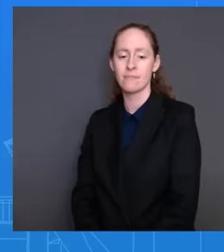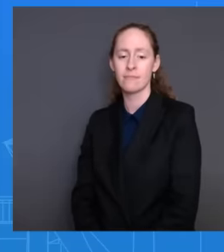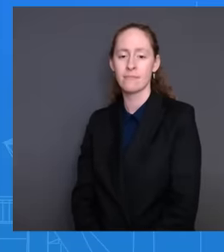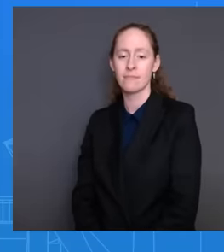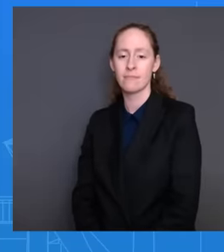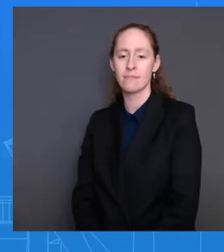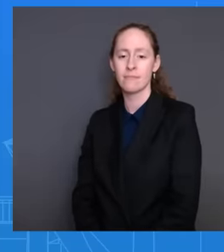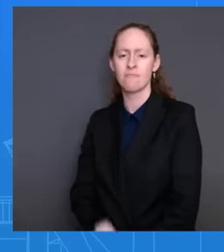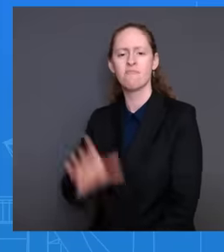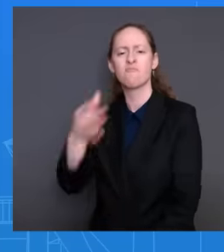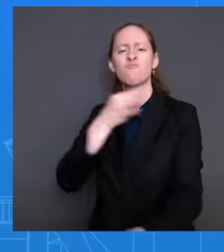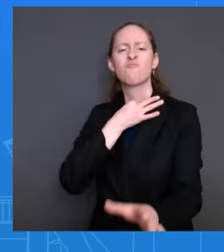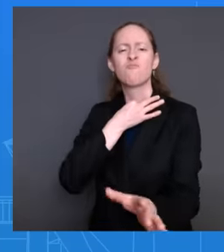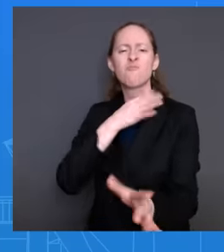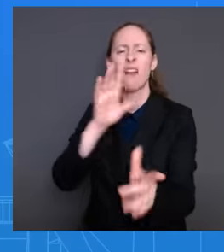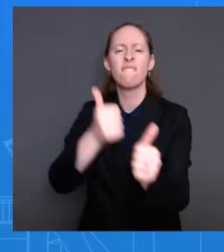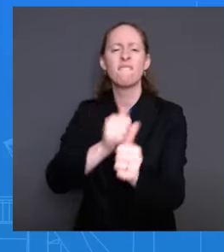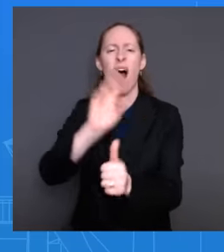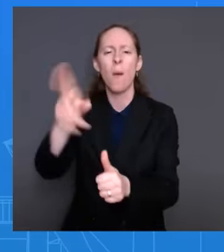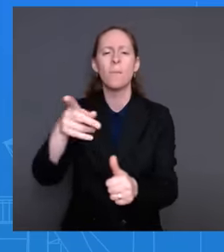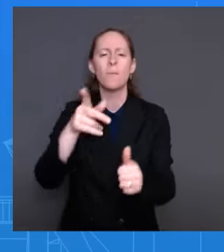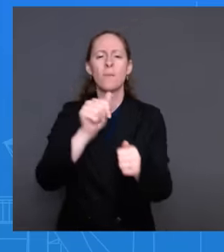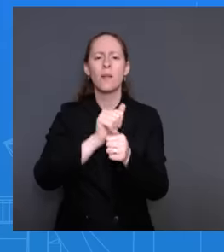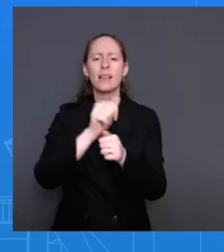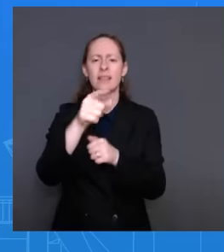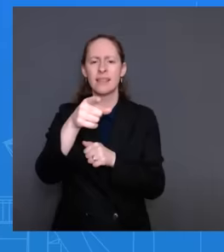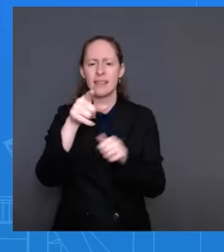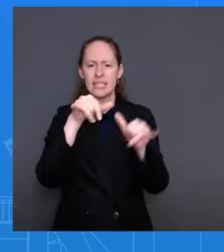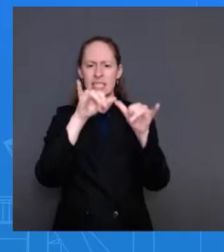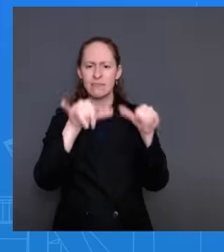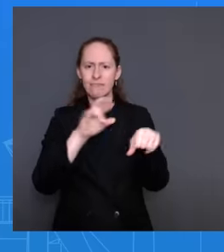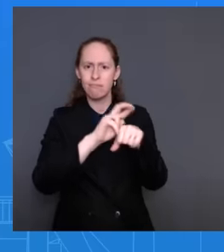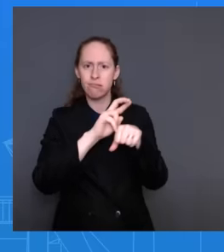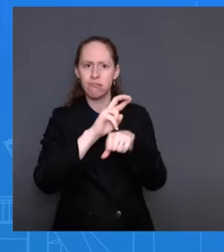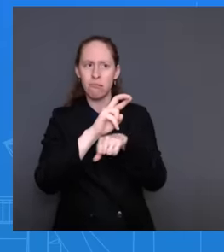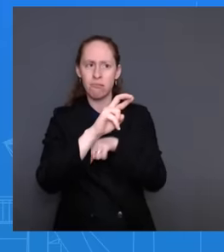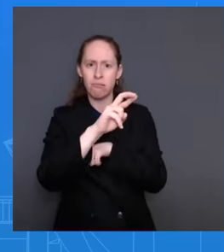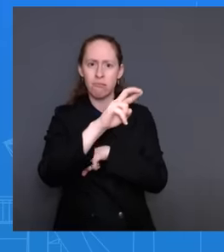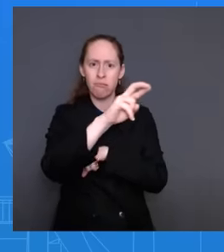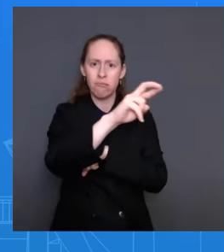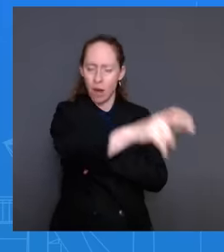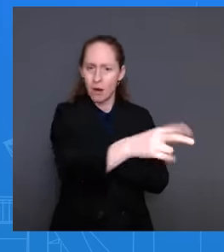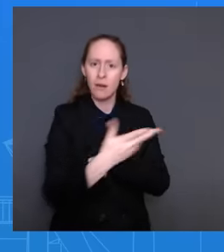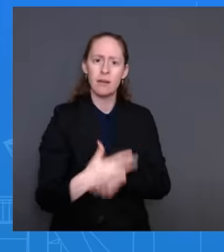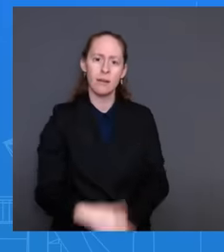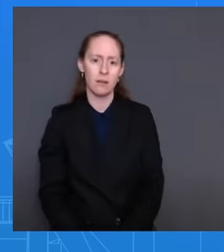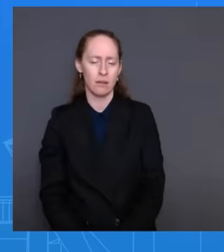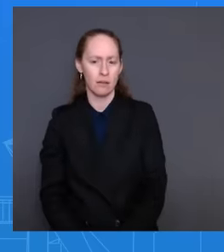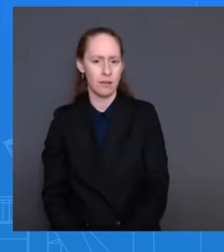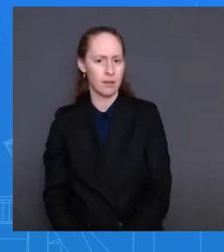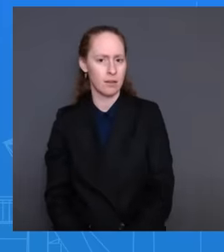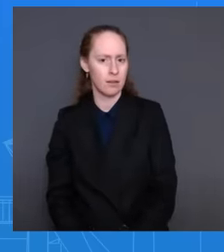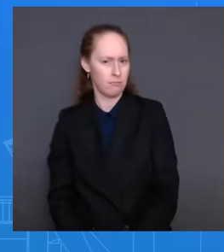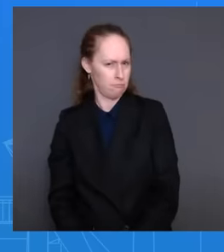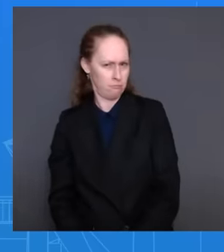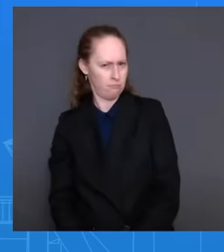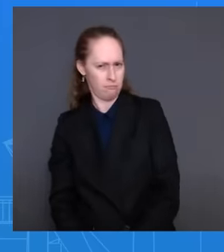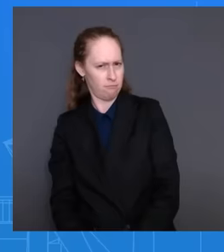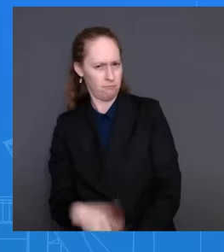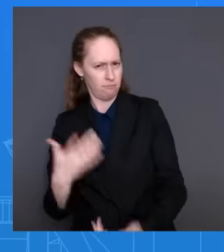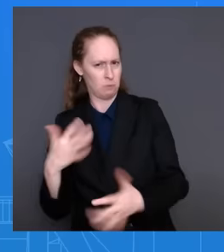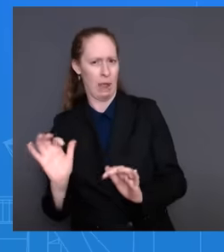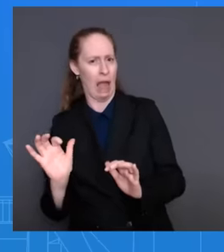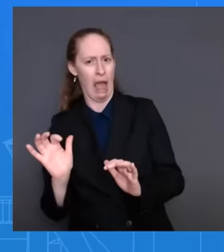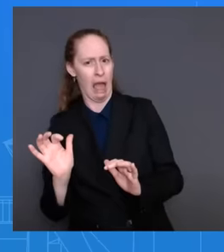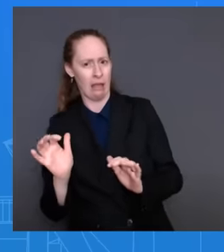Ukraine to launch attacks into Russian territory, despite the fact that Russia is obviously launching attacks on it? I mean, the